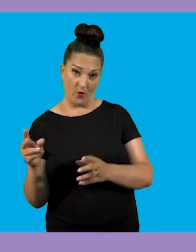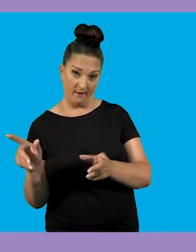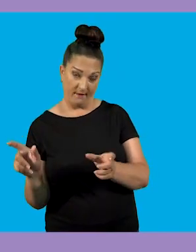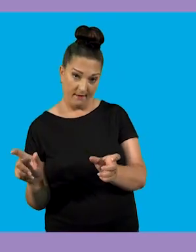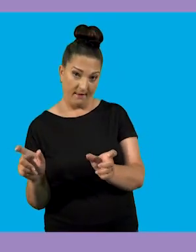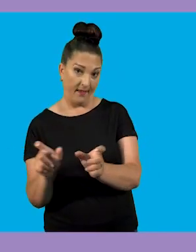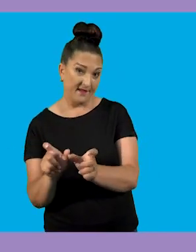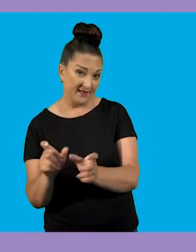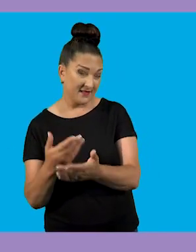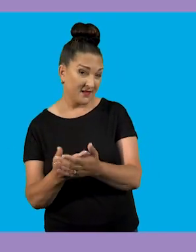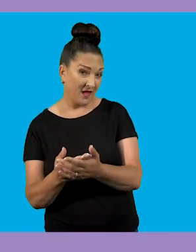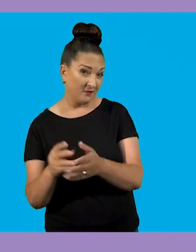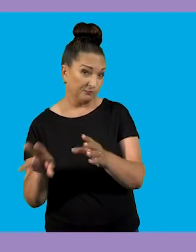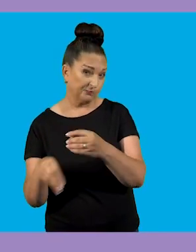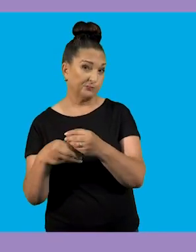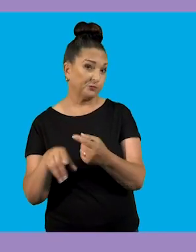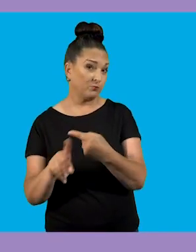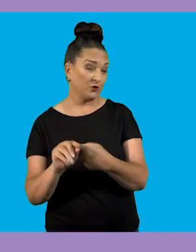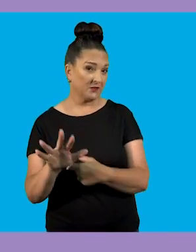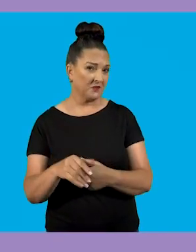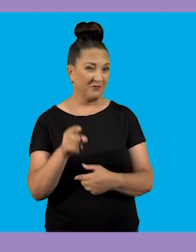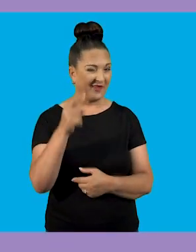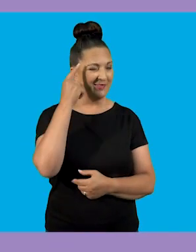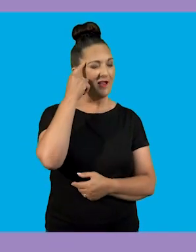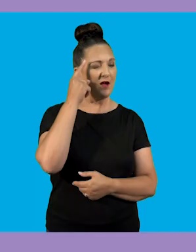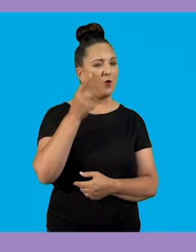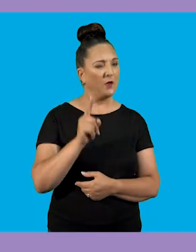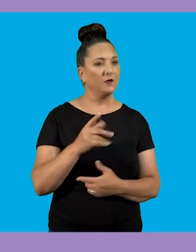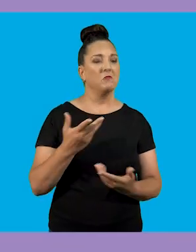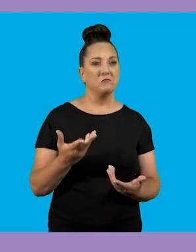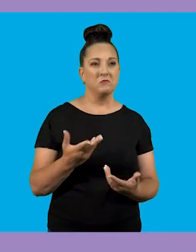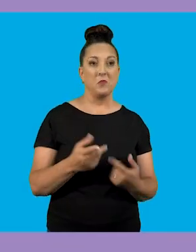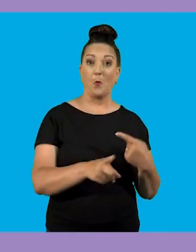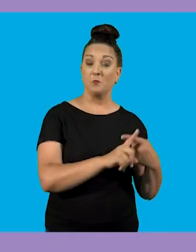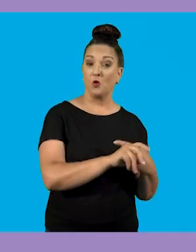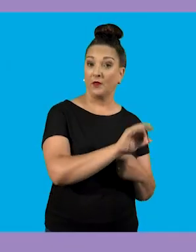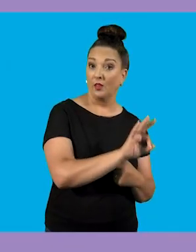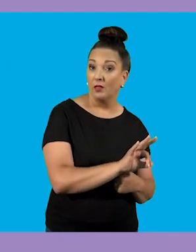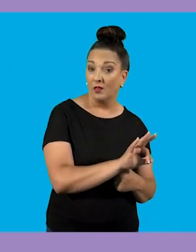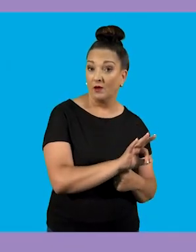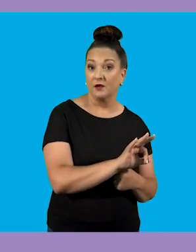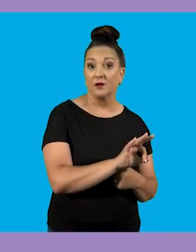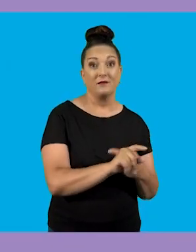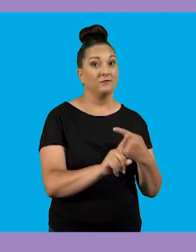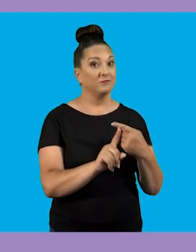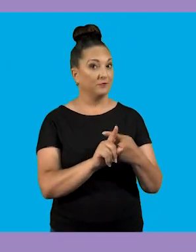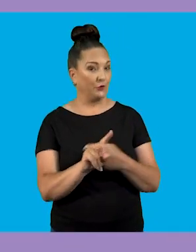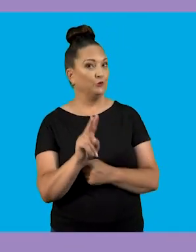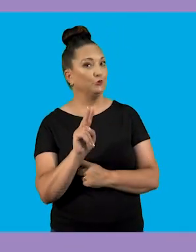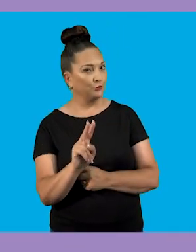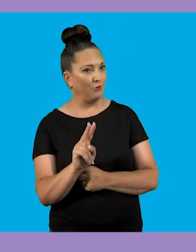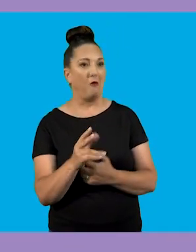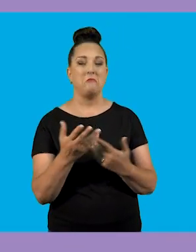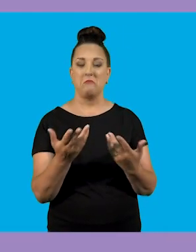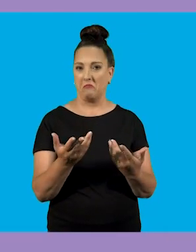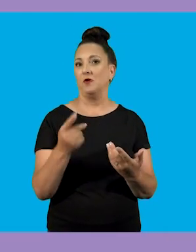going to give us a positive 5? If you are thinking of a positive 3 with a positive 2, then